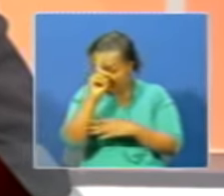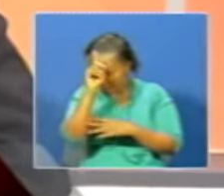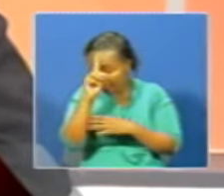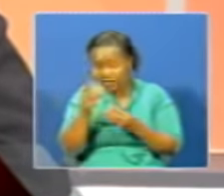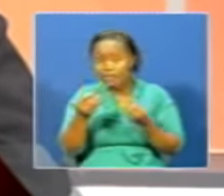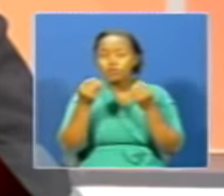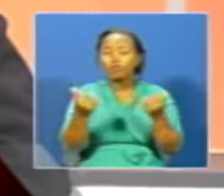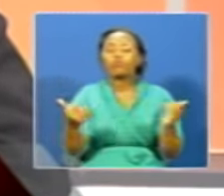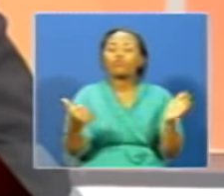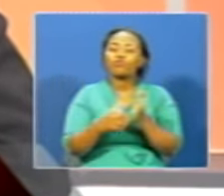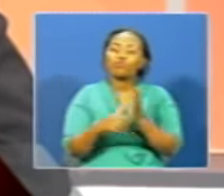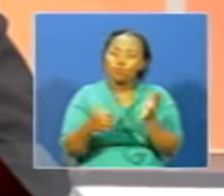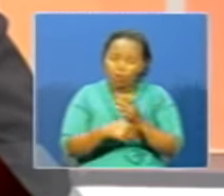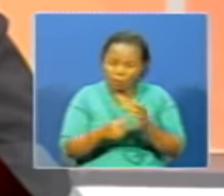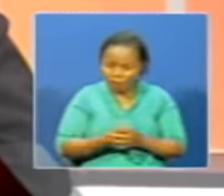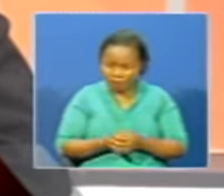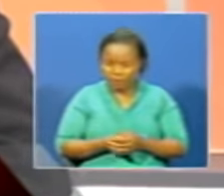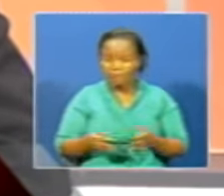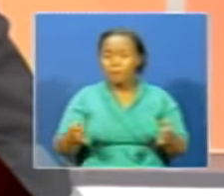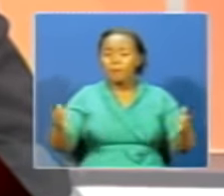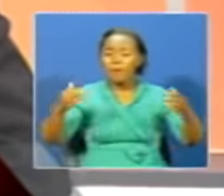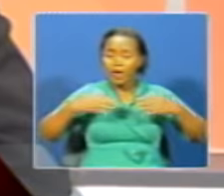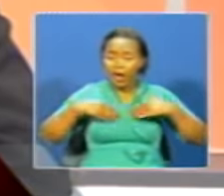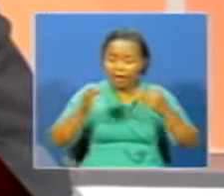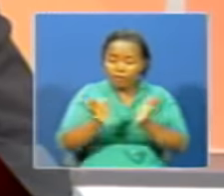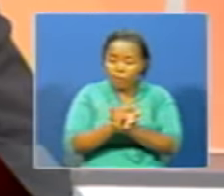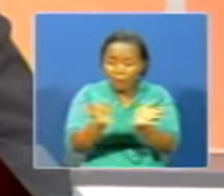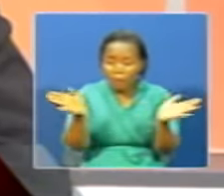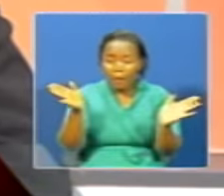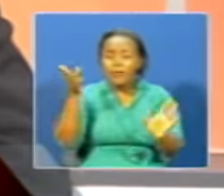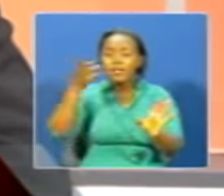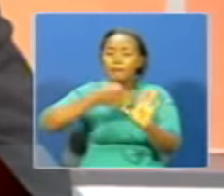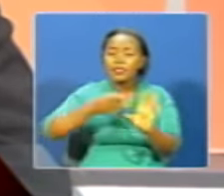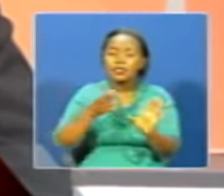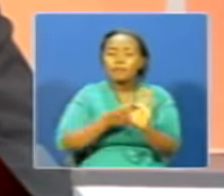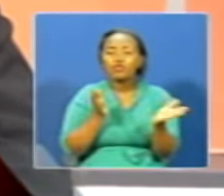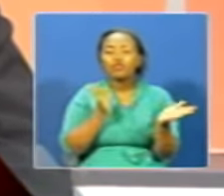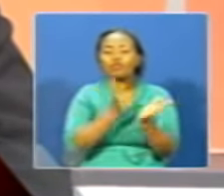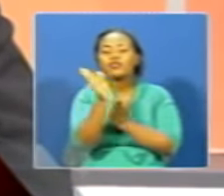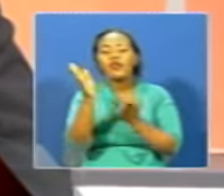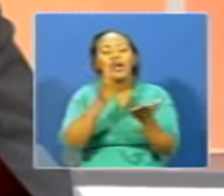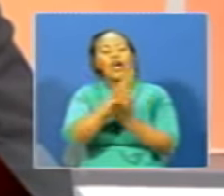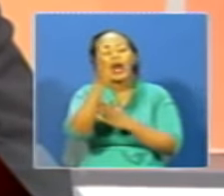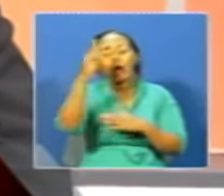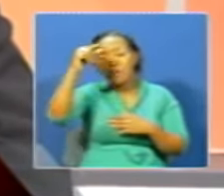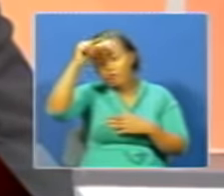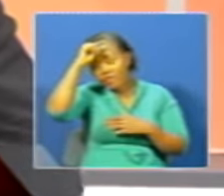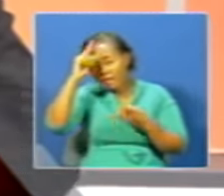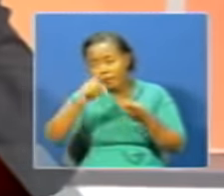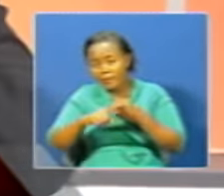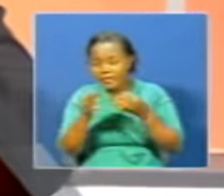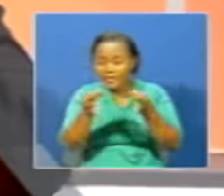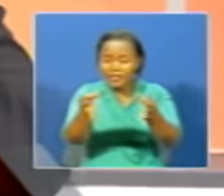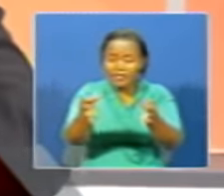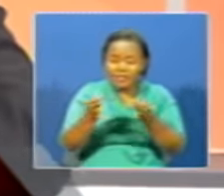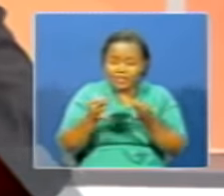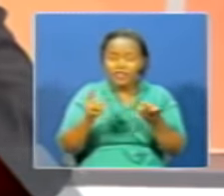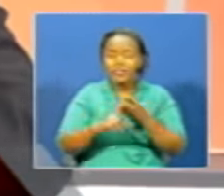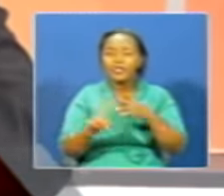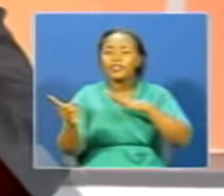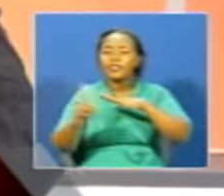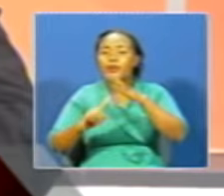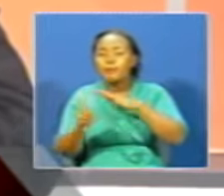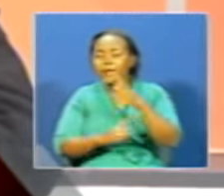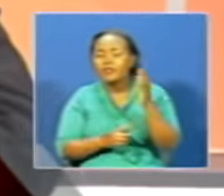public participation with the arms of government, say the Treasury and the Ministry of Commerce and so forth, in